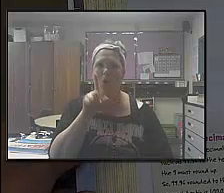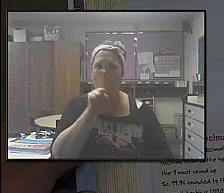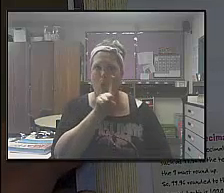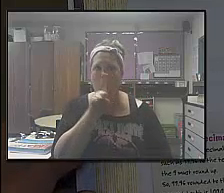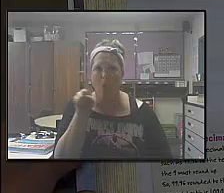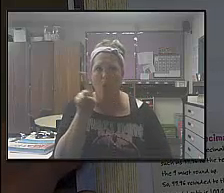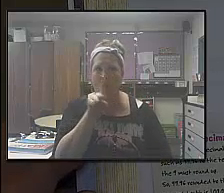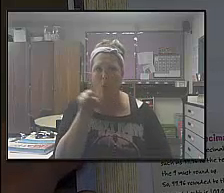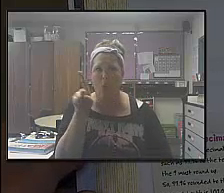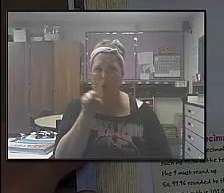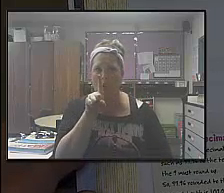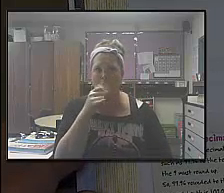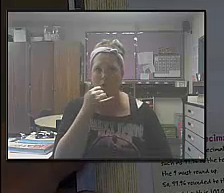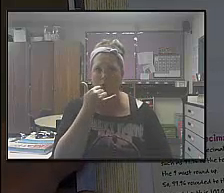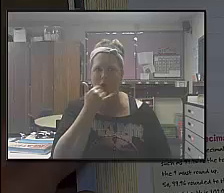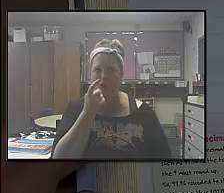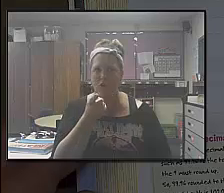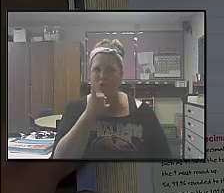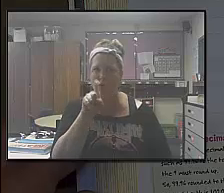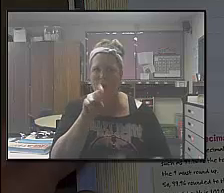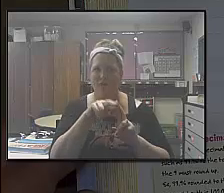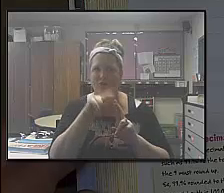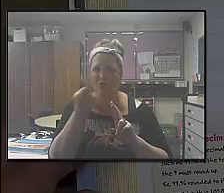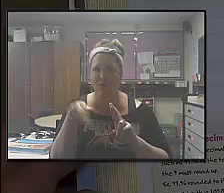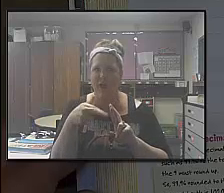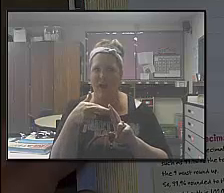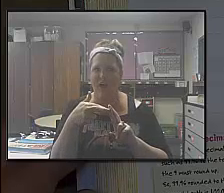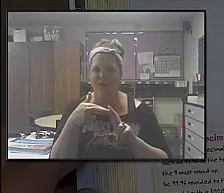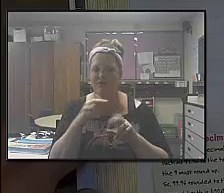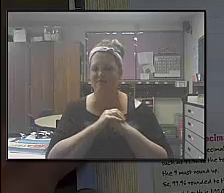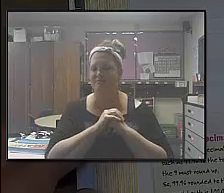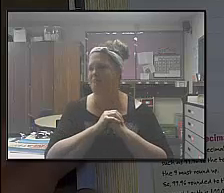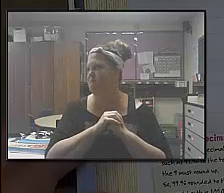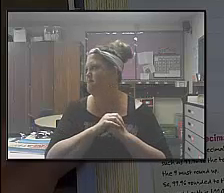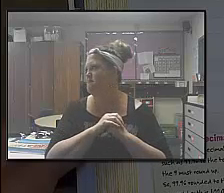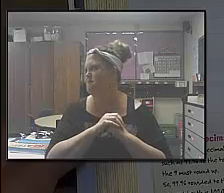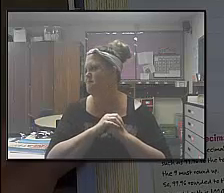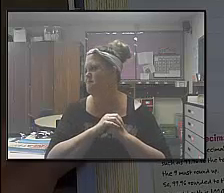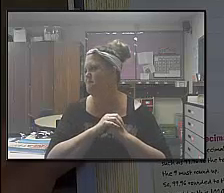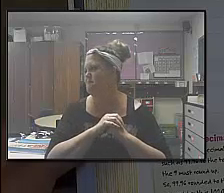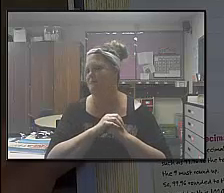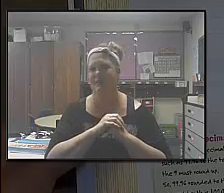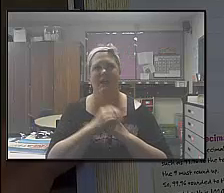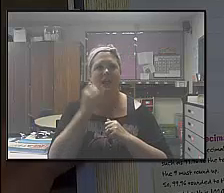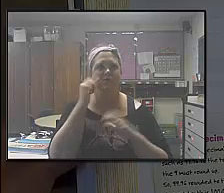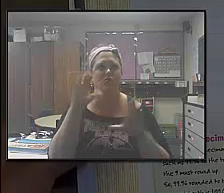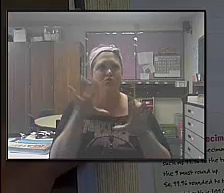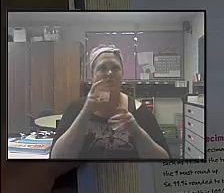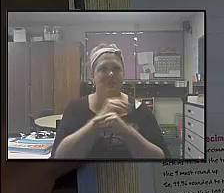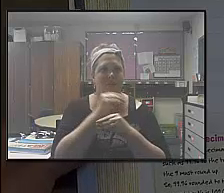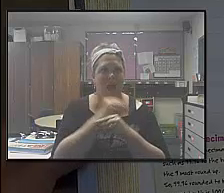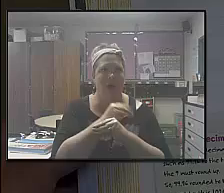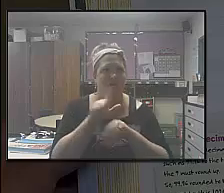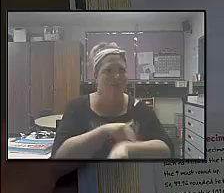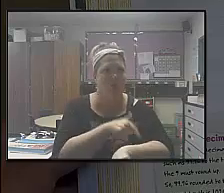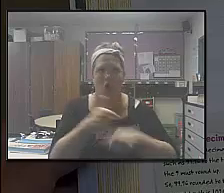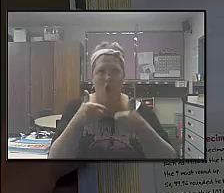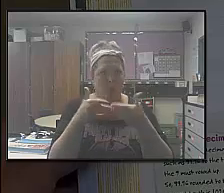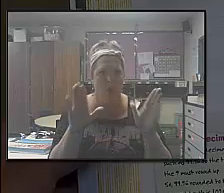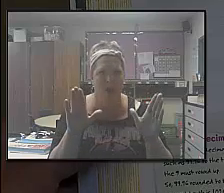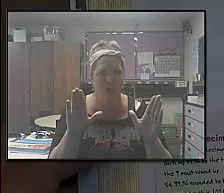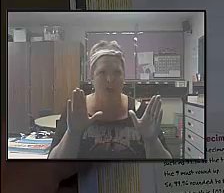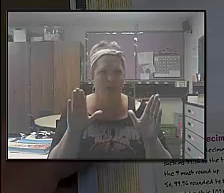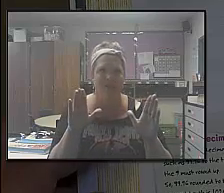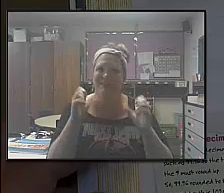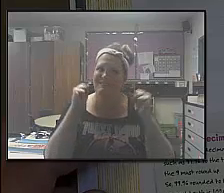rounding, You know, and you're going to draw the shirt. wrong you have to round. Because that gives you that So you do the math out the long way. think.